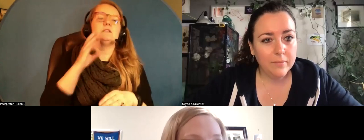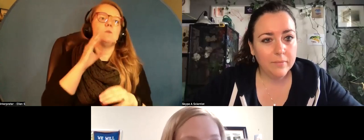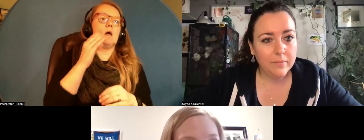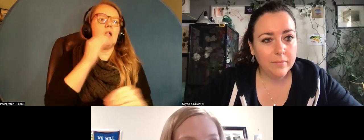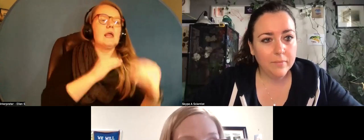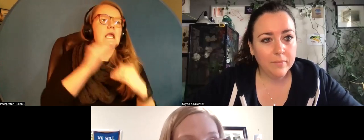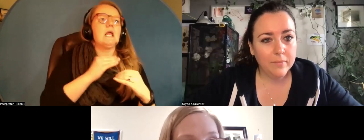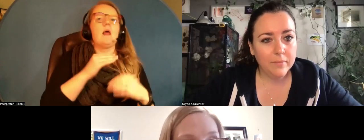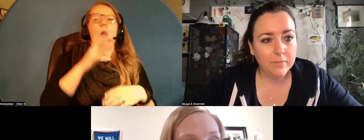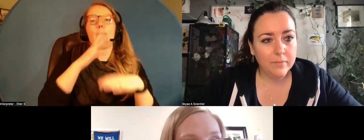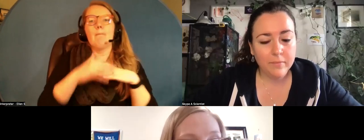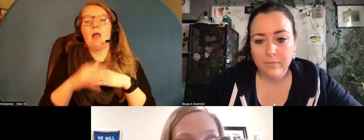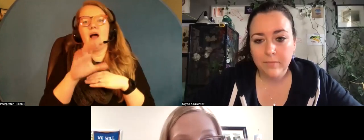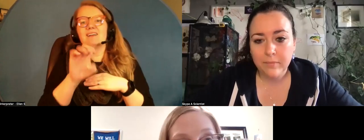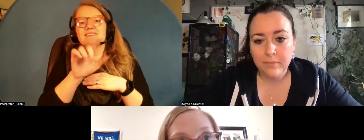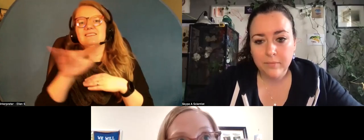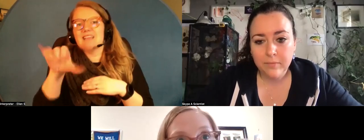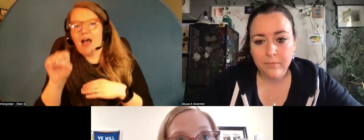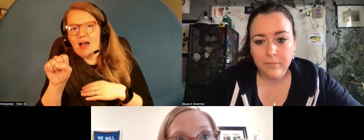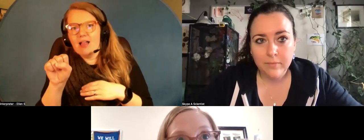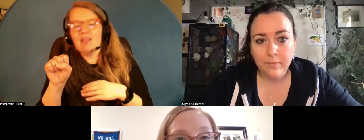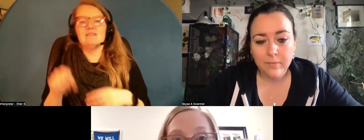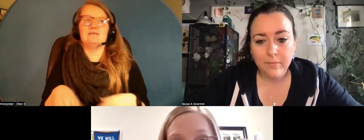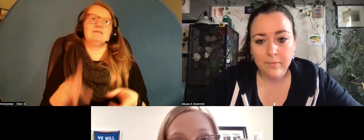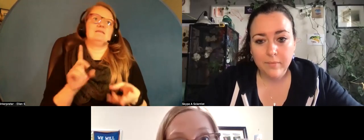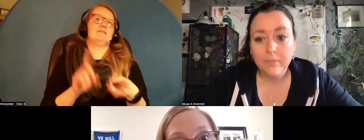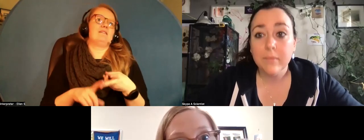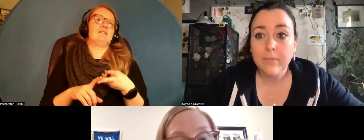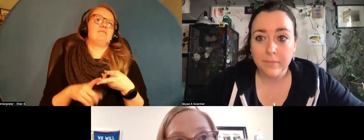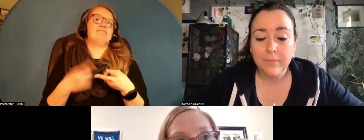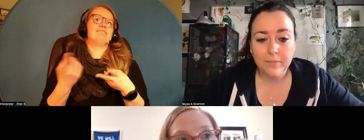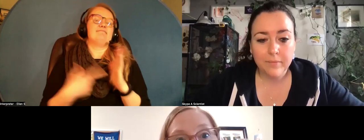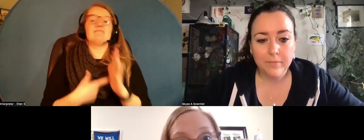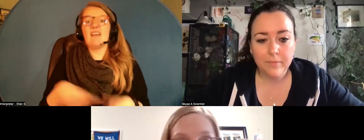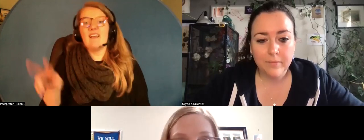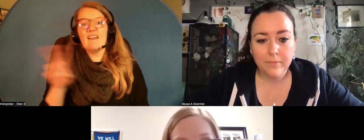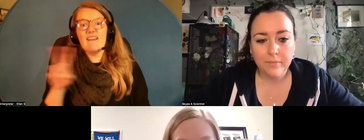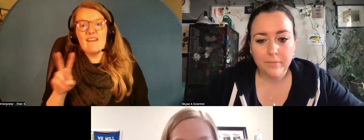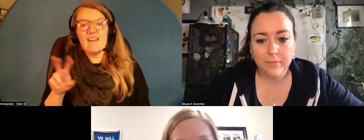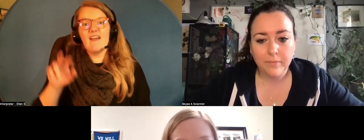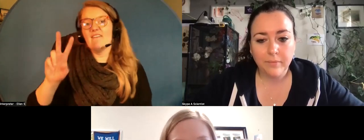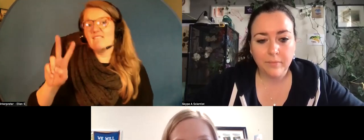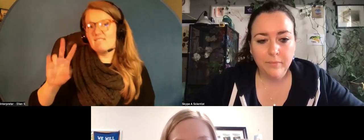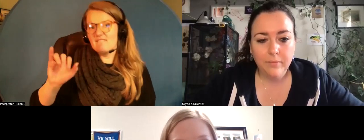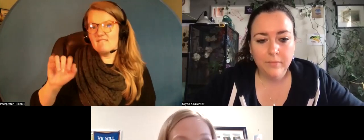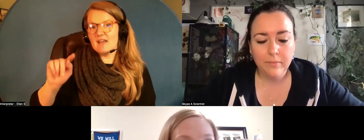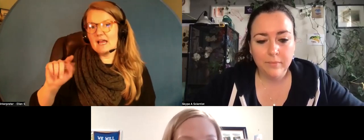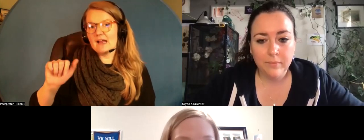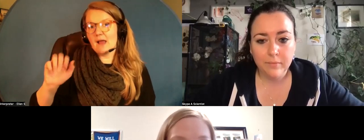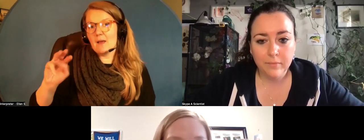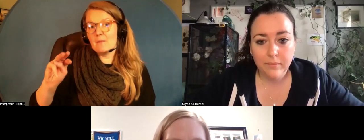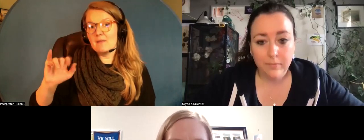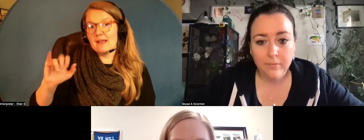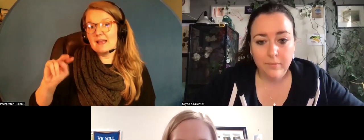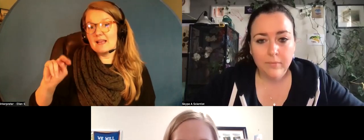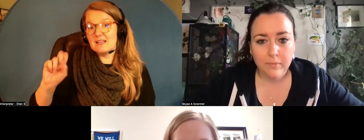and other parasites pick up nutrients that like vitamins and things that the organism really does need